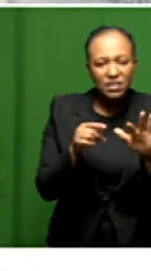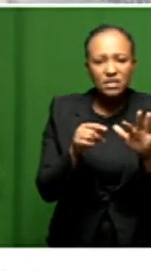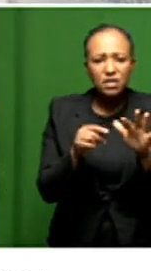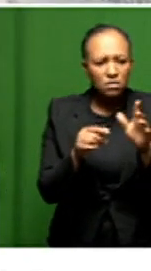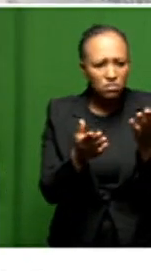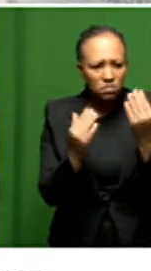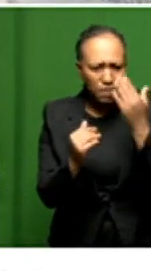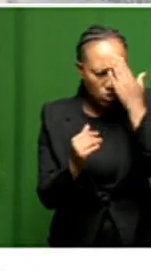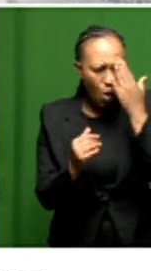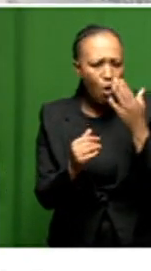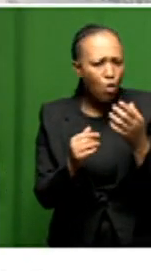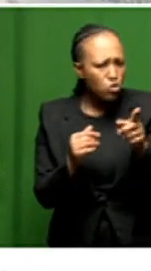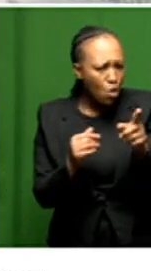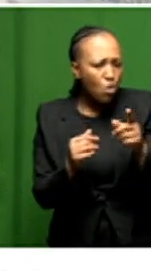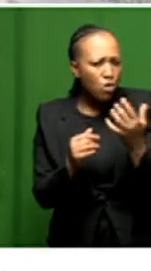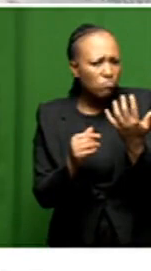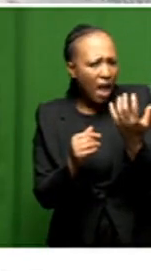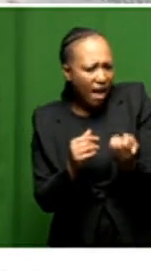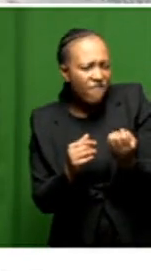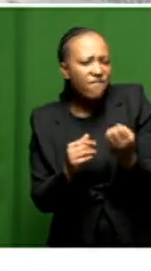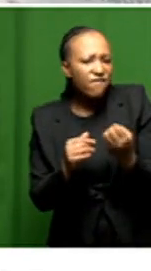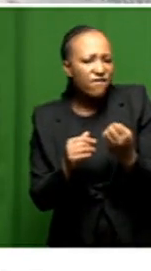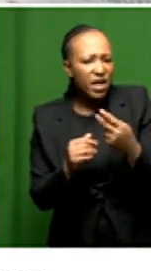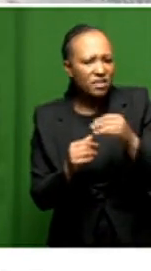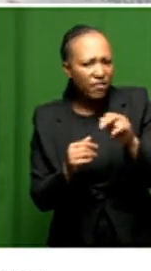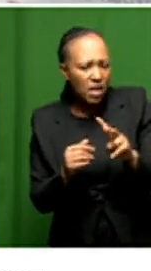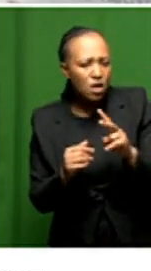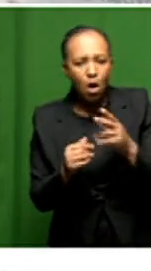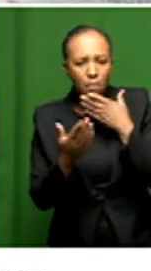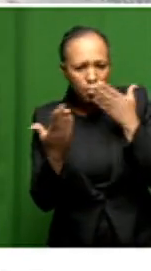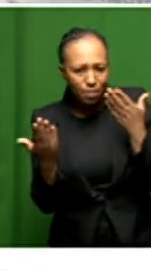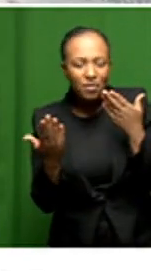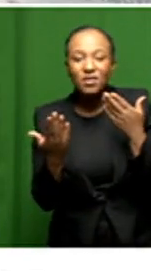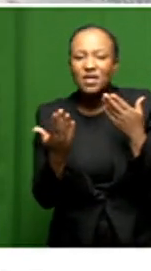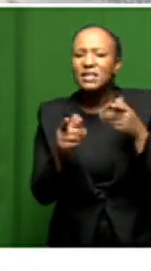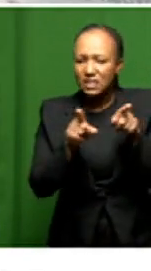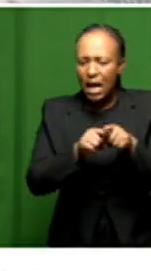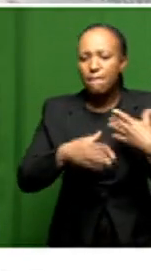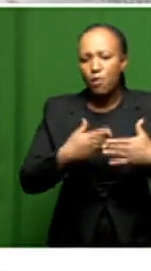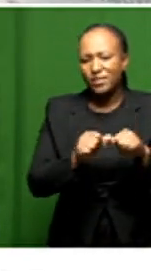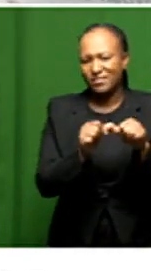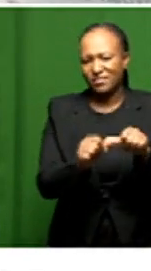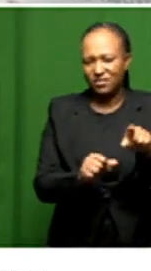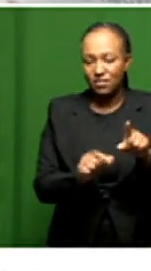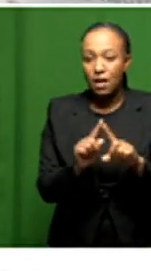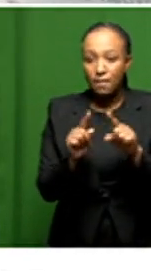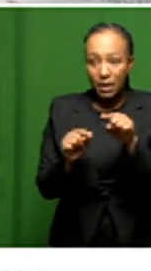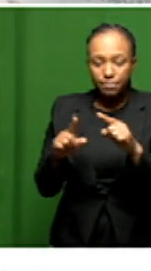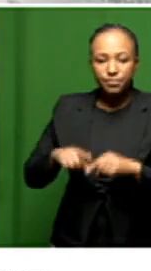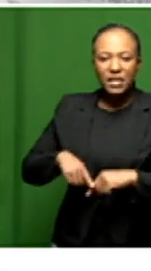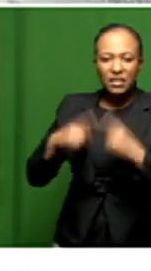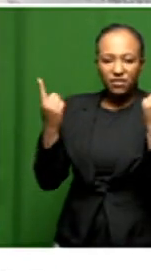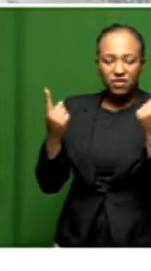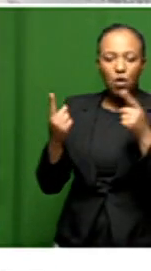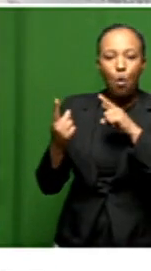your status, and it was those trusted community members. It's very much so the same process, but this is quite different because it's